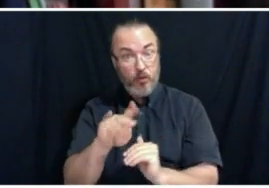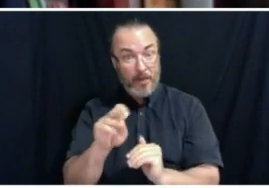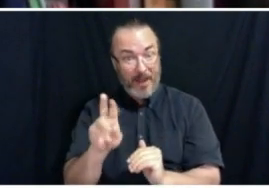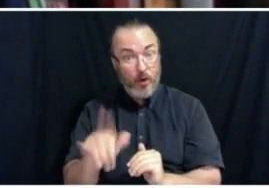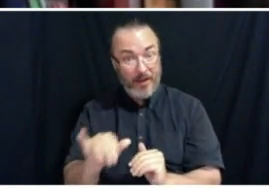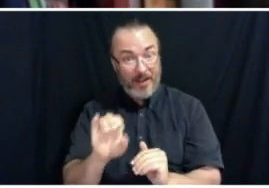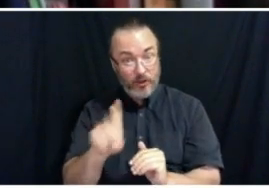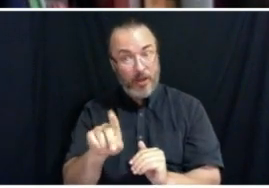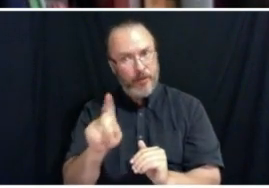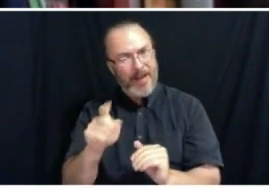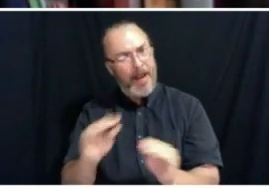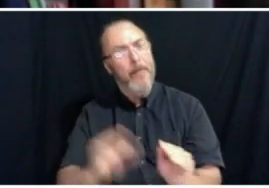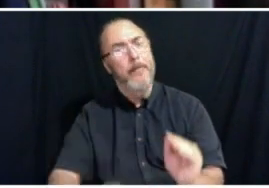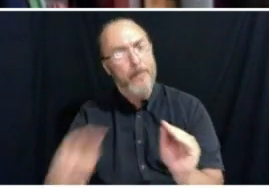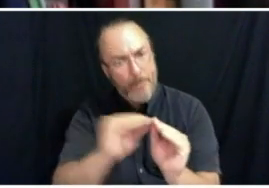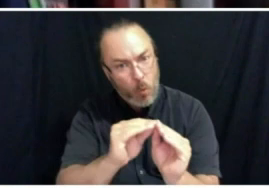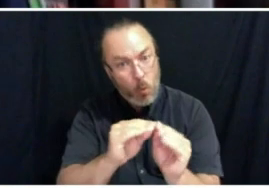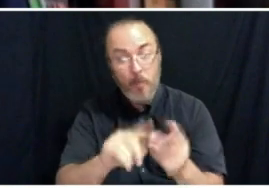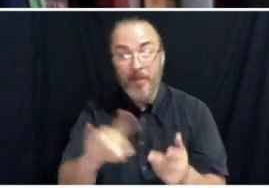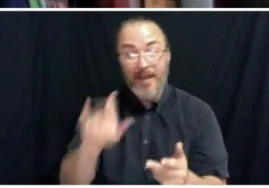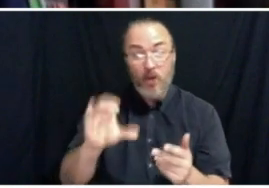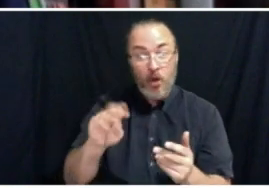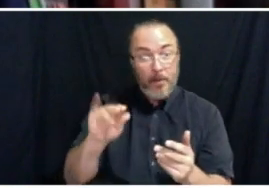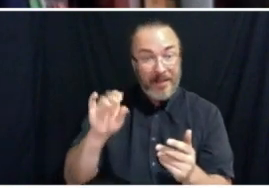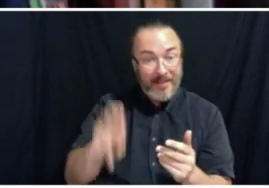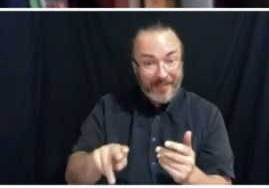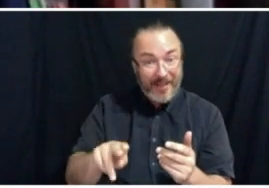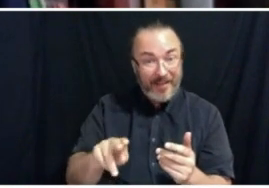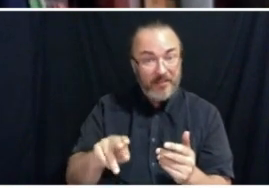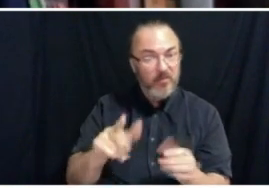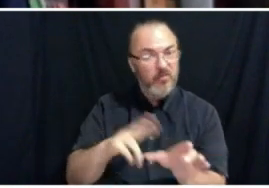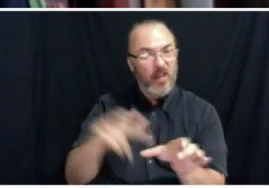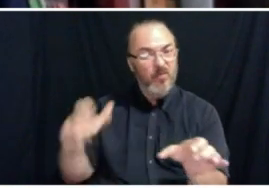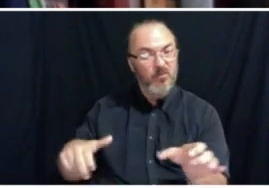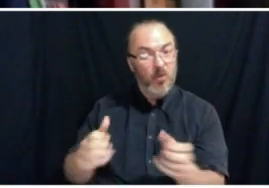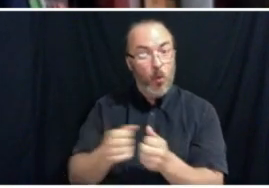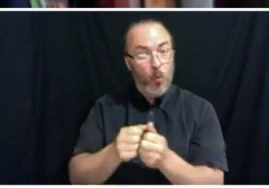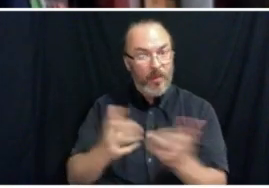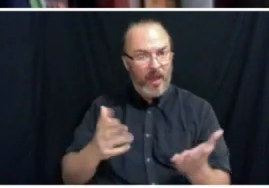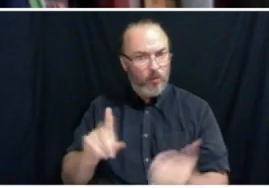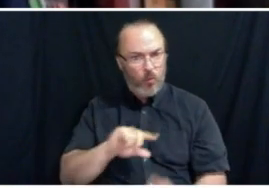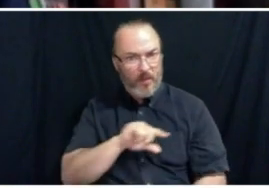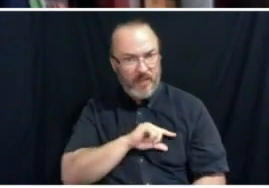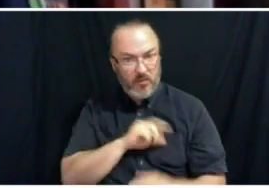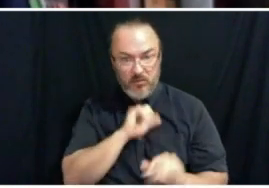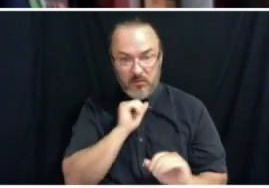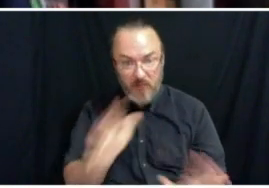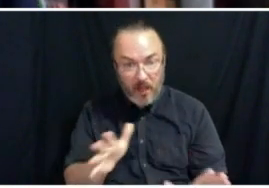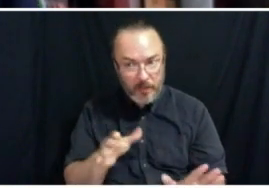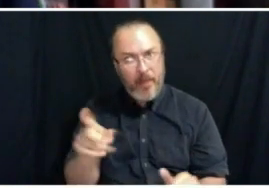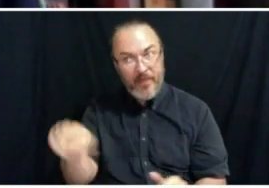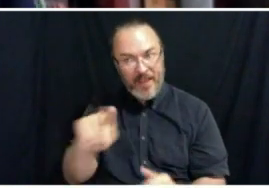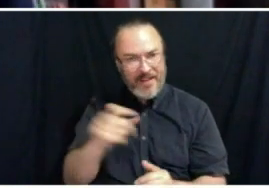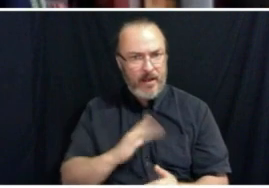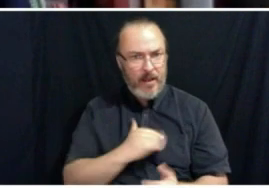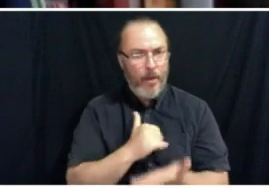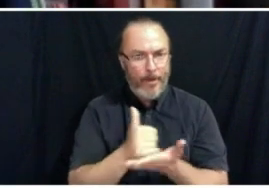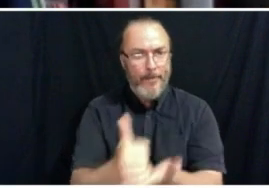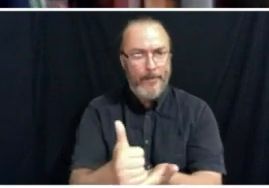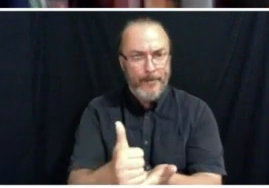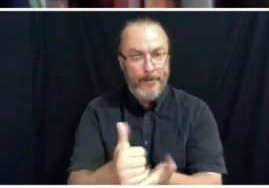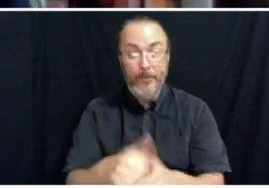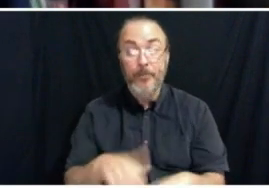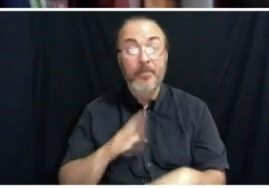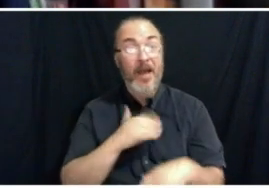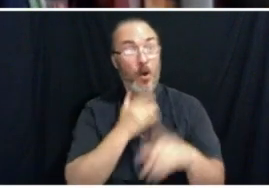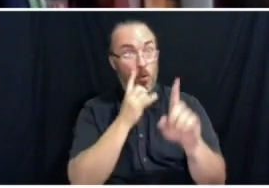so. 800 million children who leave school without any qualifications need our help. And our campaign, Save